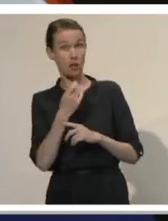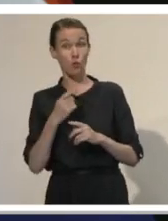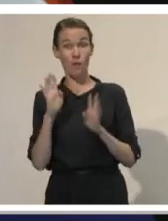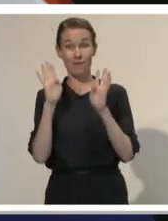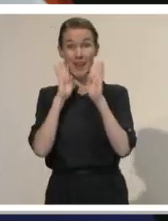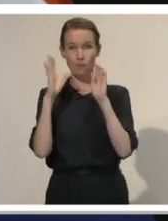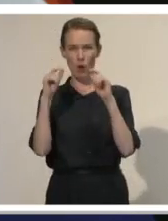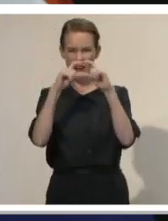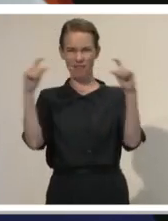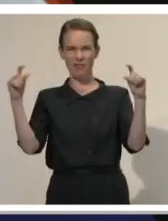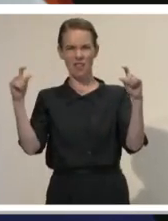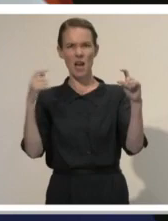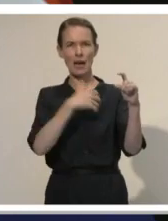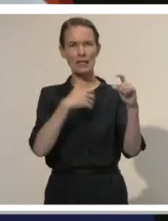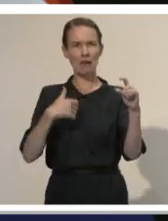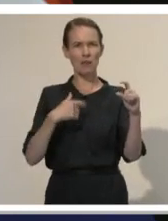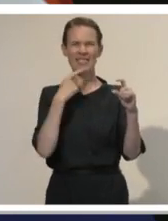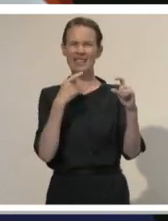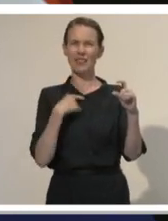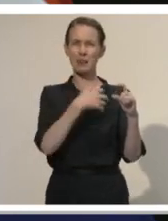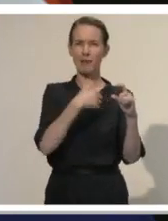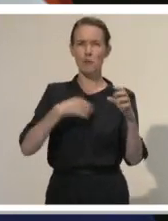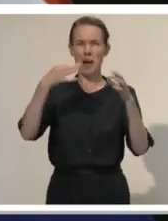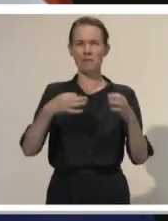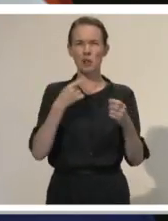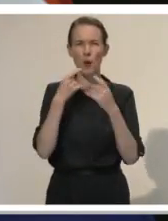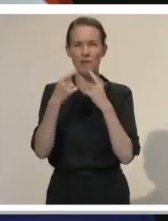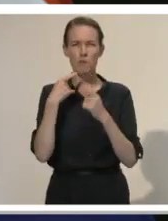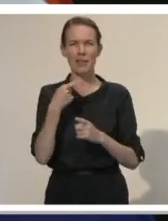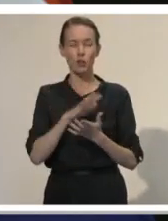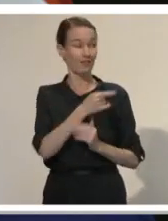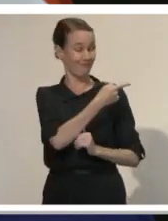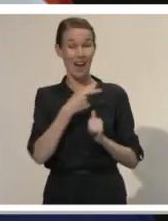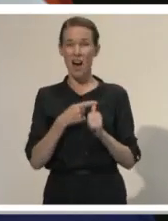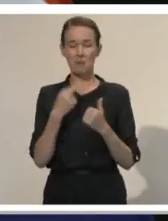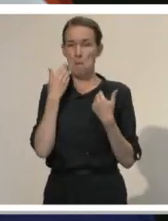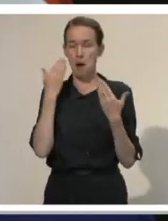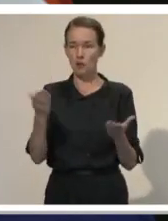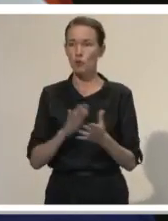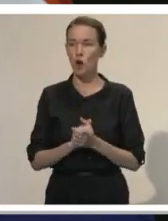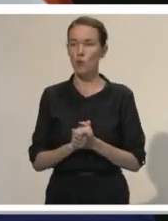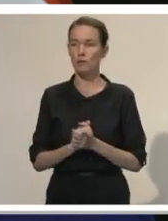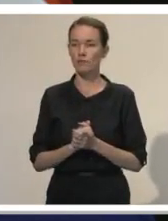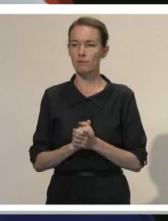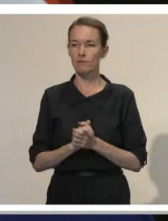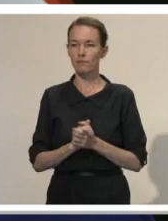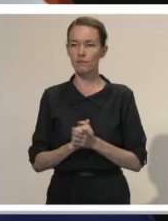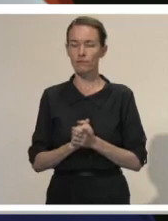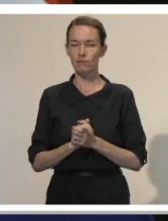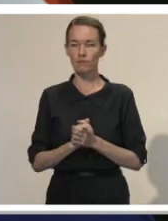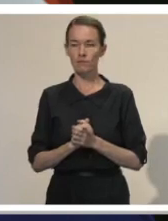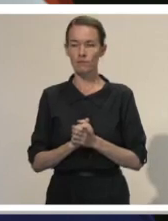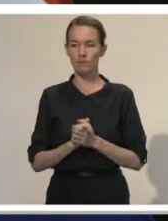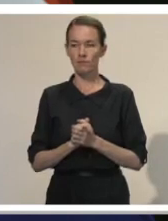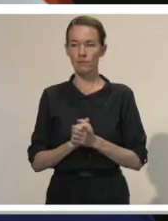know the answer to that question. I can get that for you. This media package was expected last week. What happened? Why the delay? I wouldn't necessarily